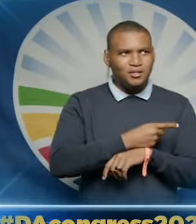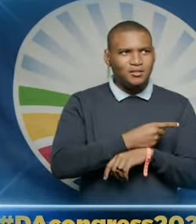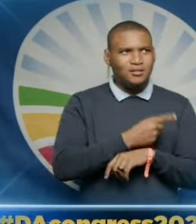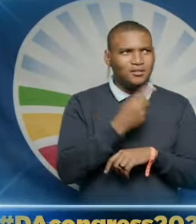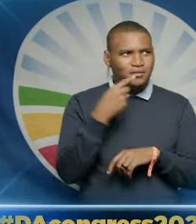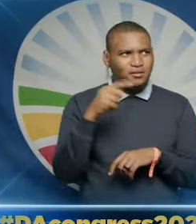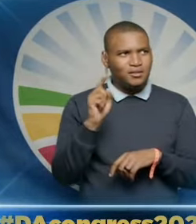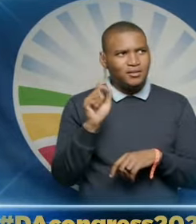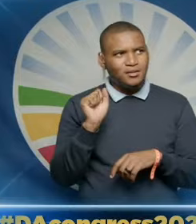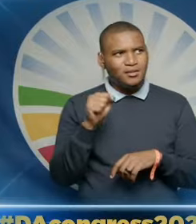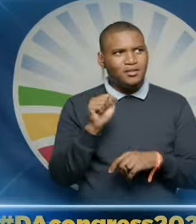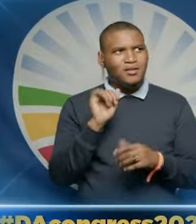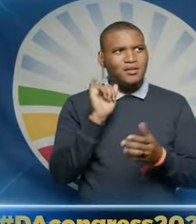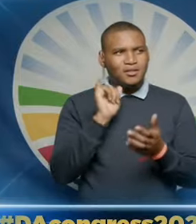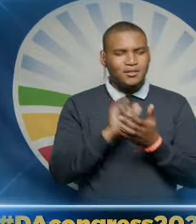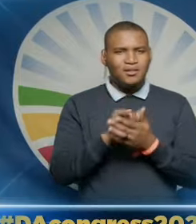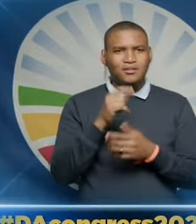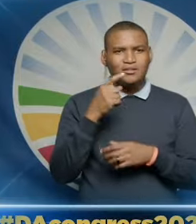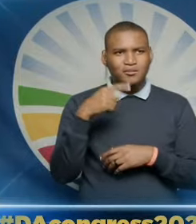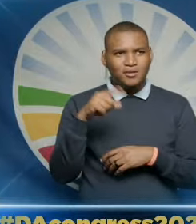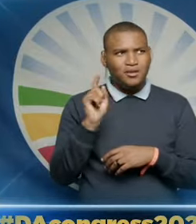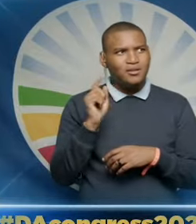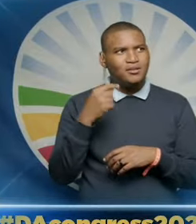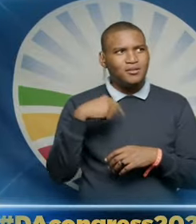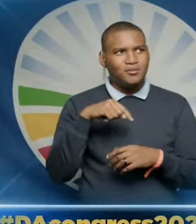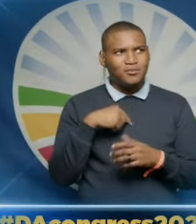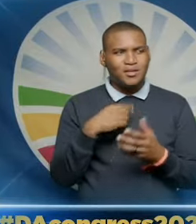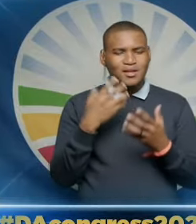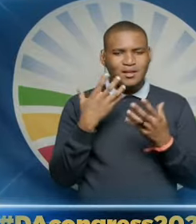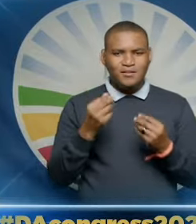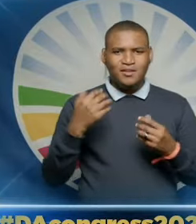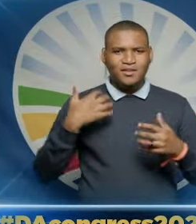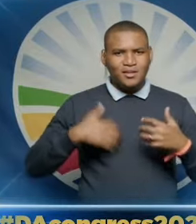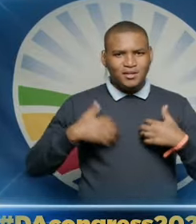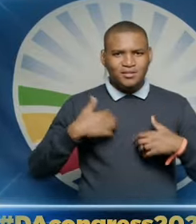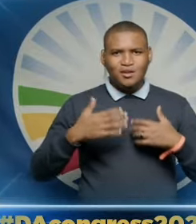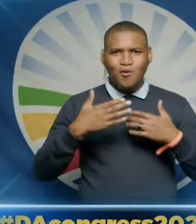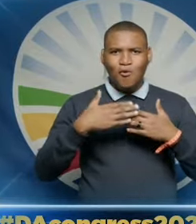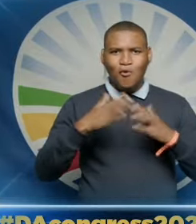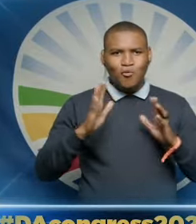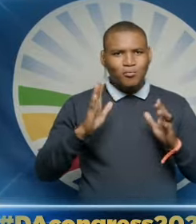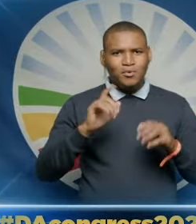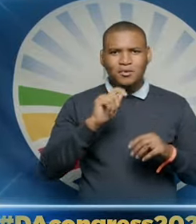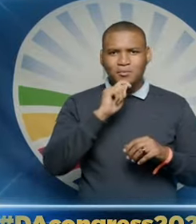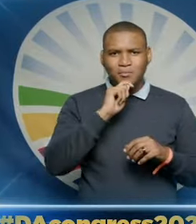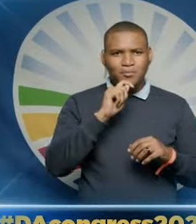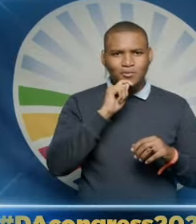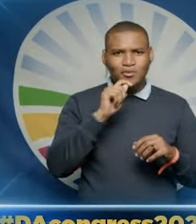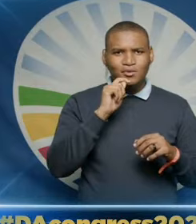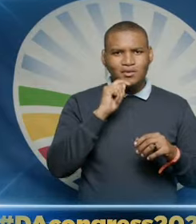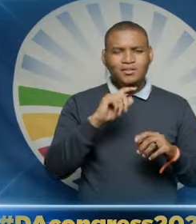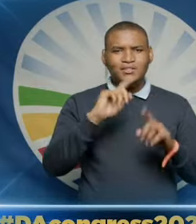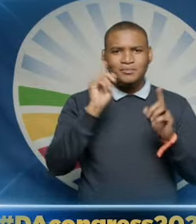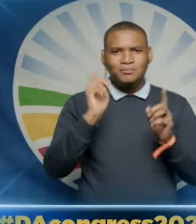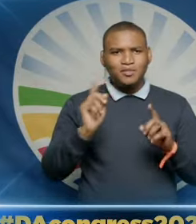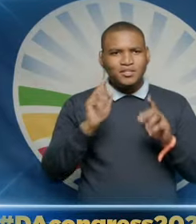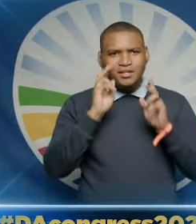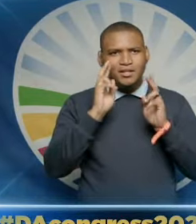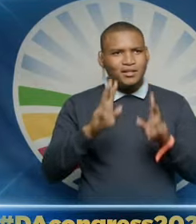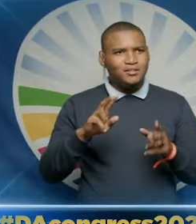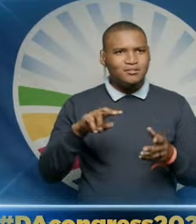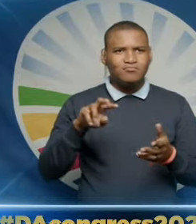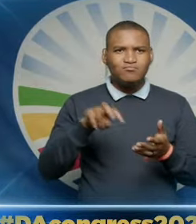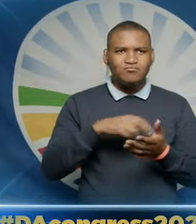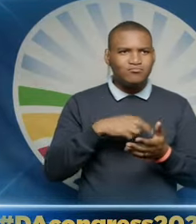Regan? That's right, Nasli. We've had an exciting opening ceremony with special guest entertainers, and